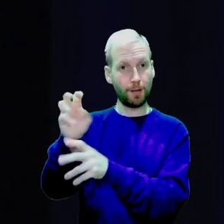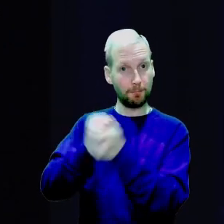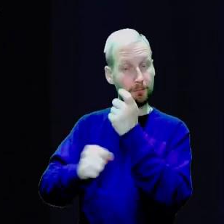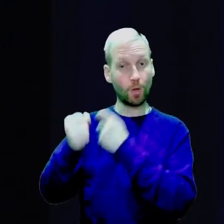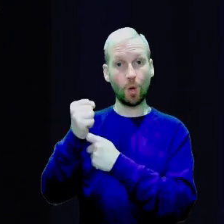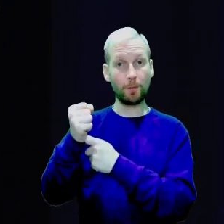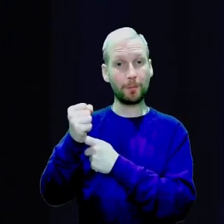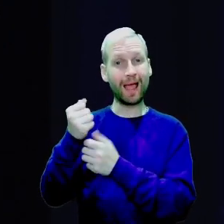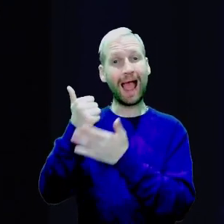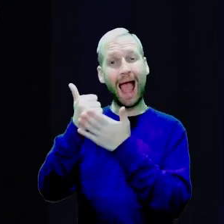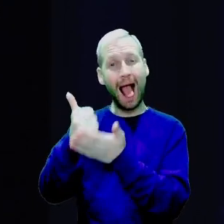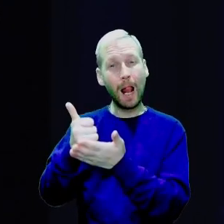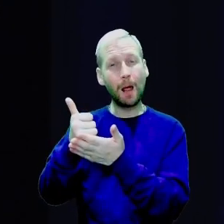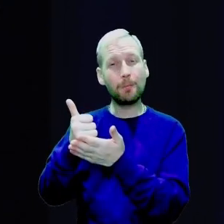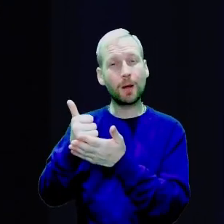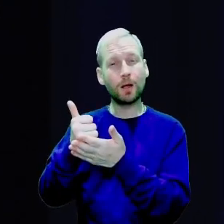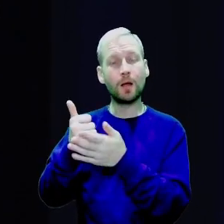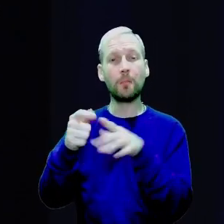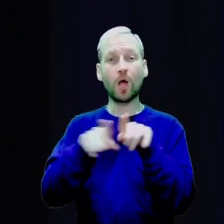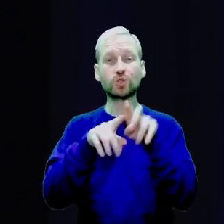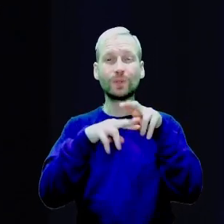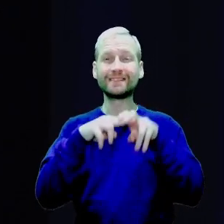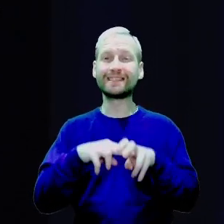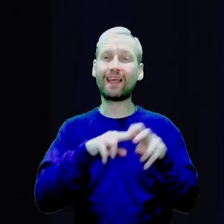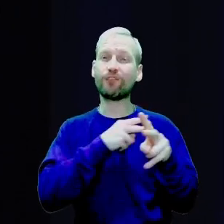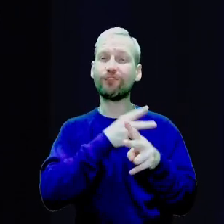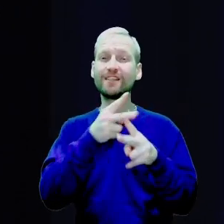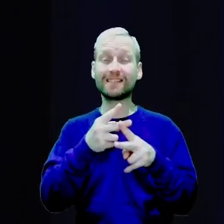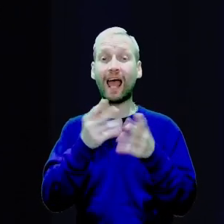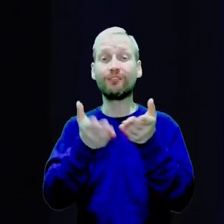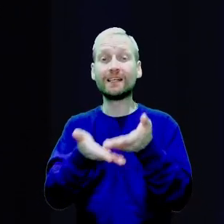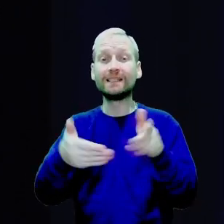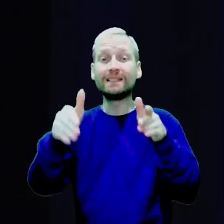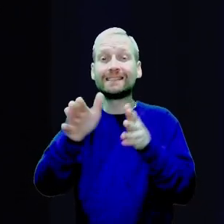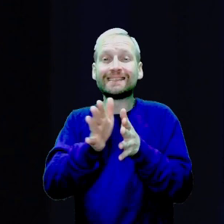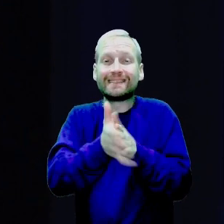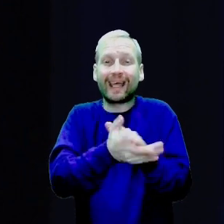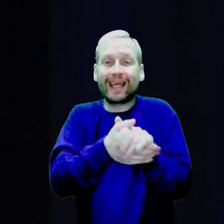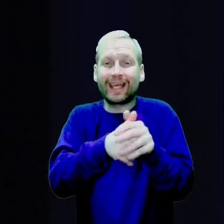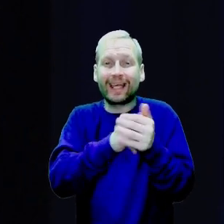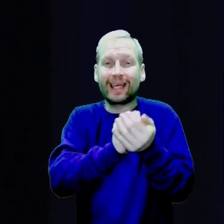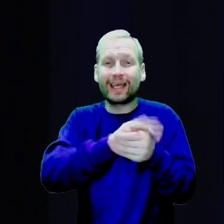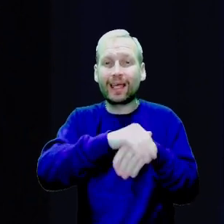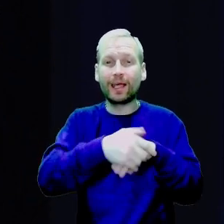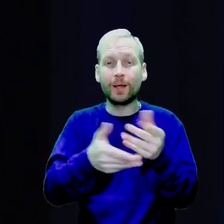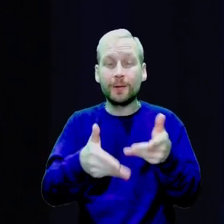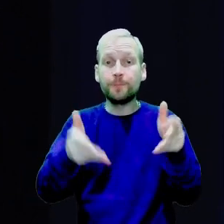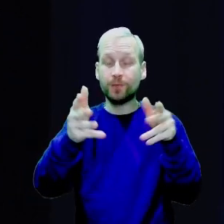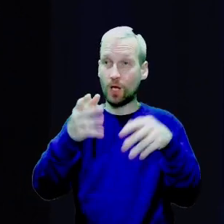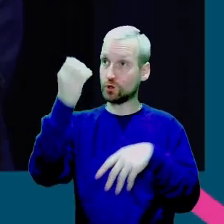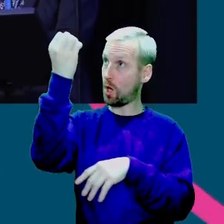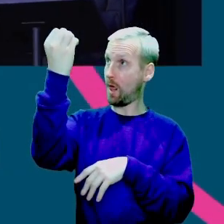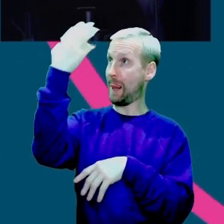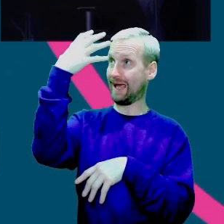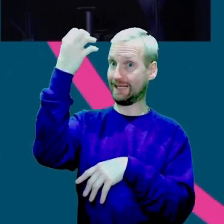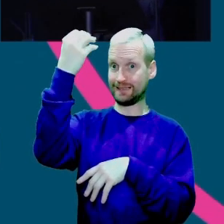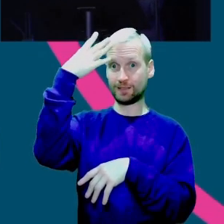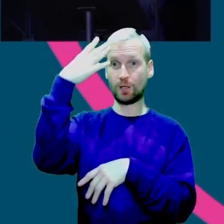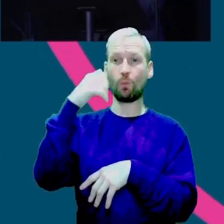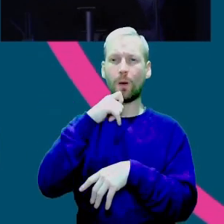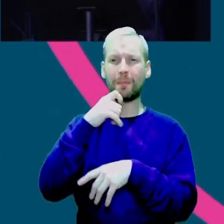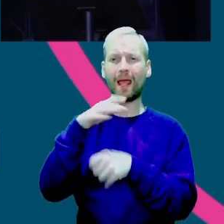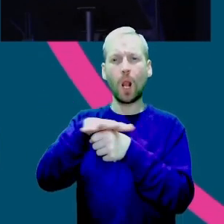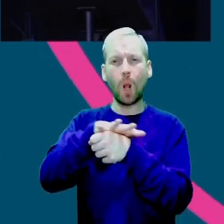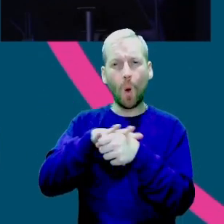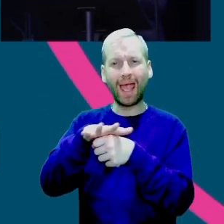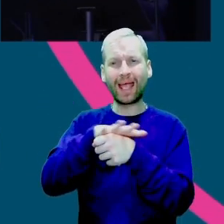seat for their visitors. We've got a sink in every room, and then the light will be it's sort of